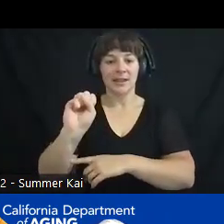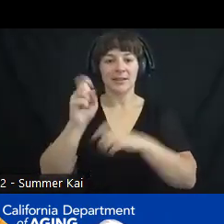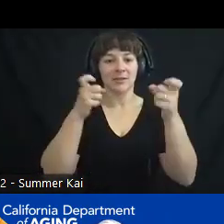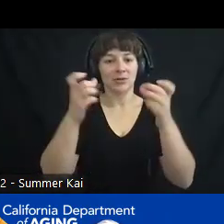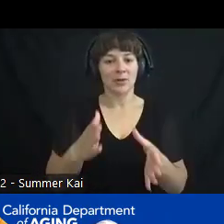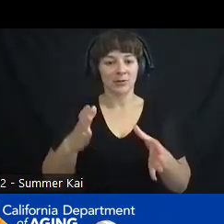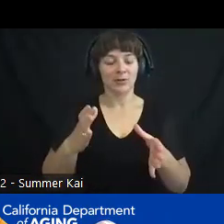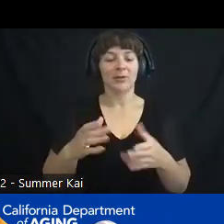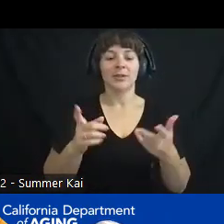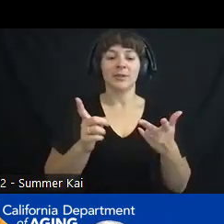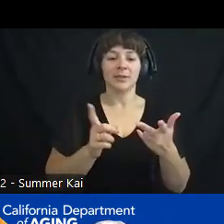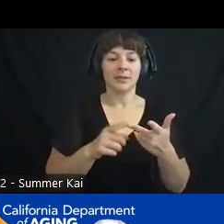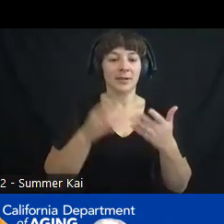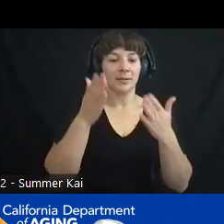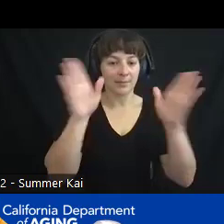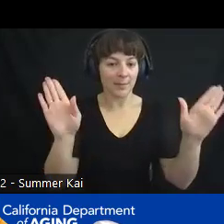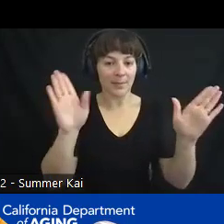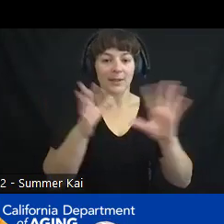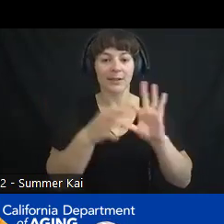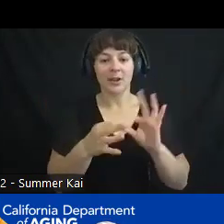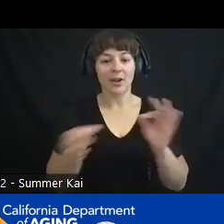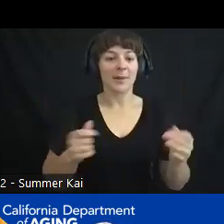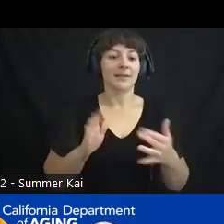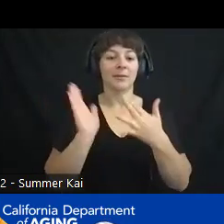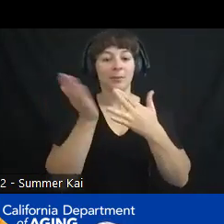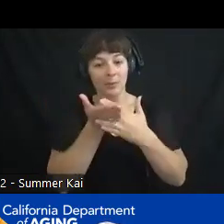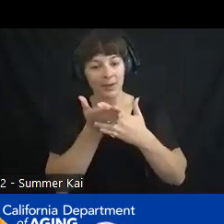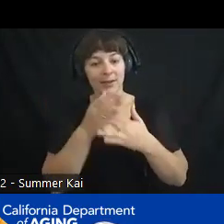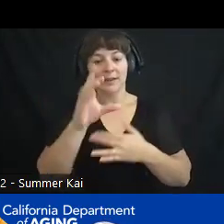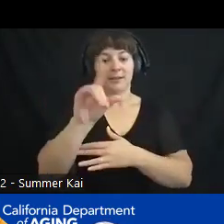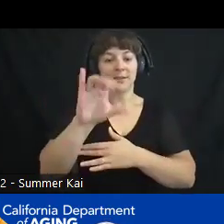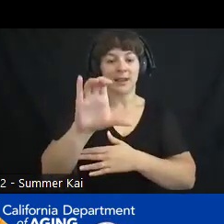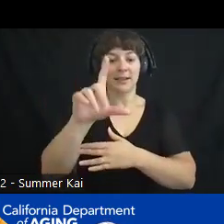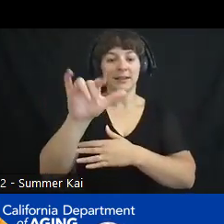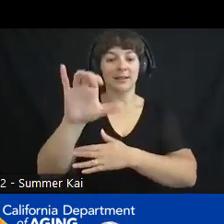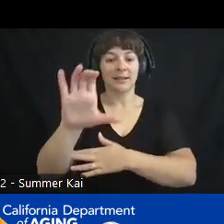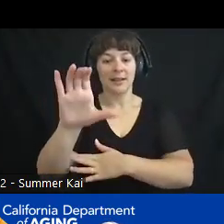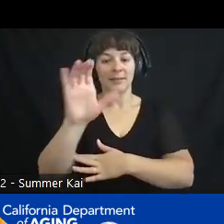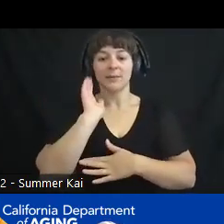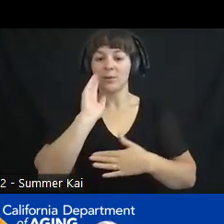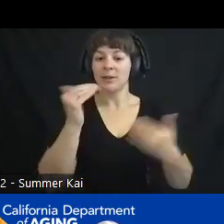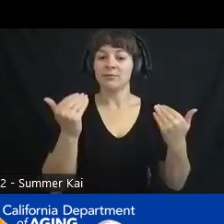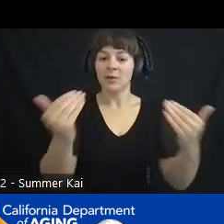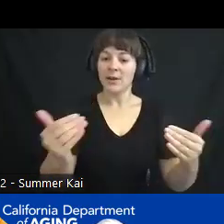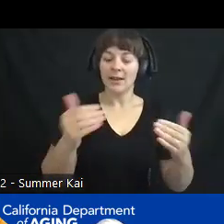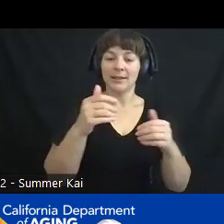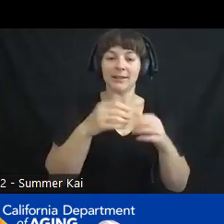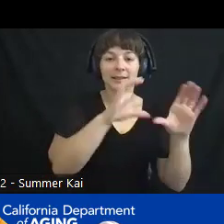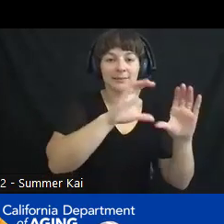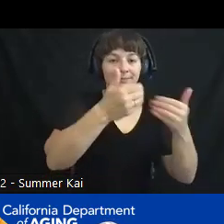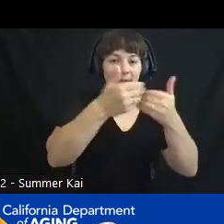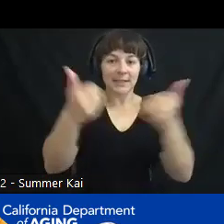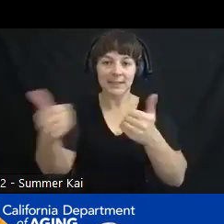public comment, a break for us. DACLAC will then move into our subcommittee